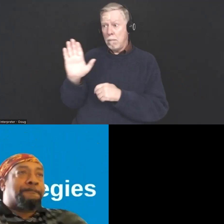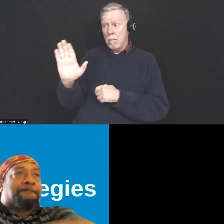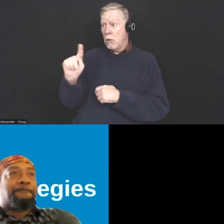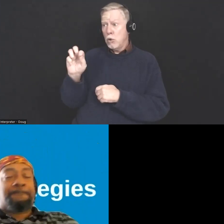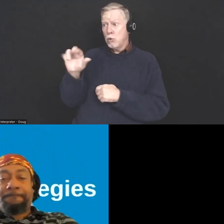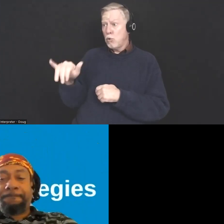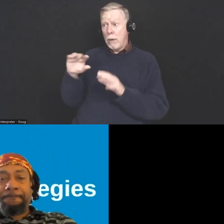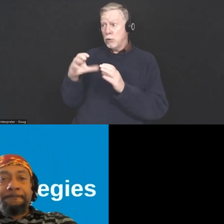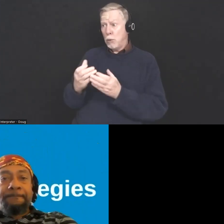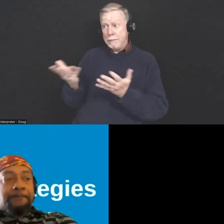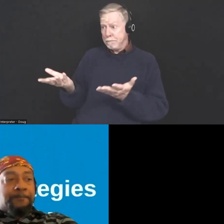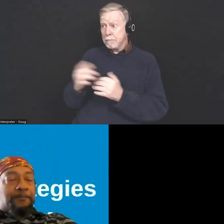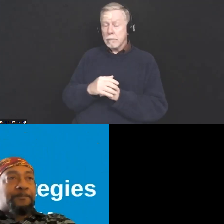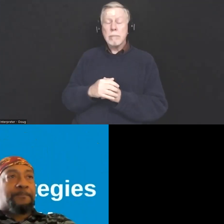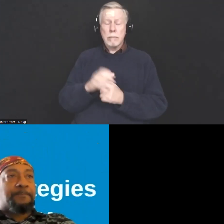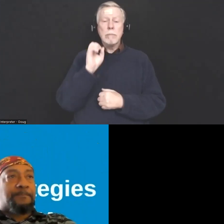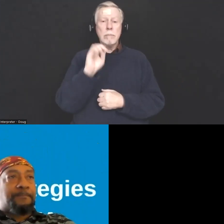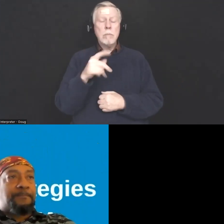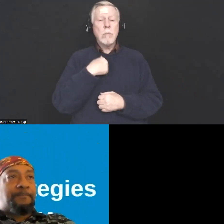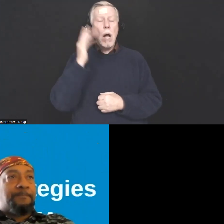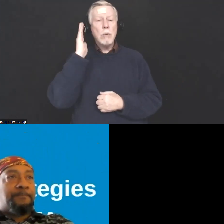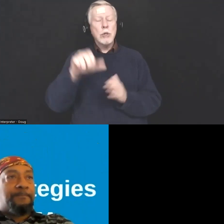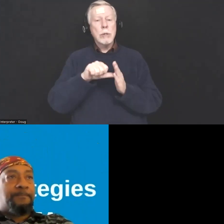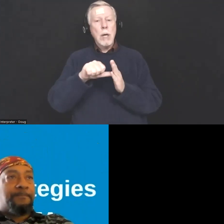Okay, and I would just underscore what